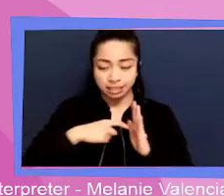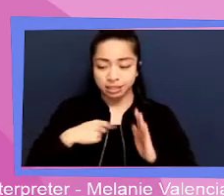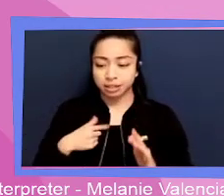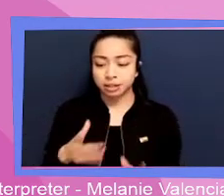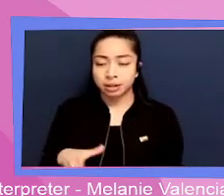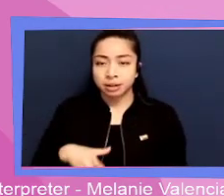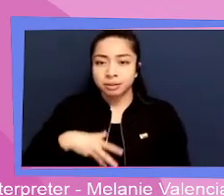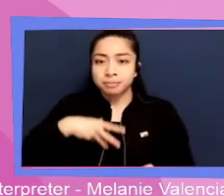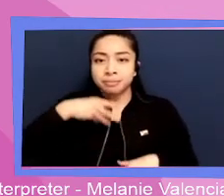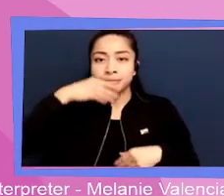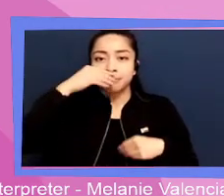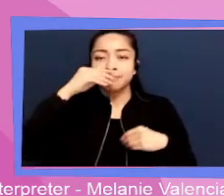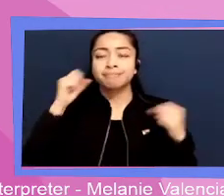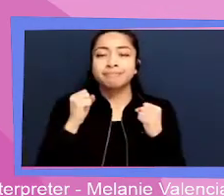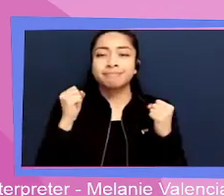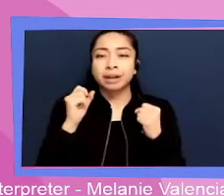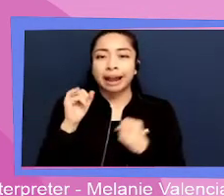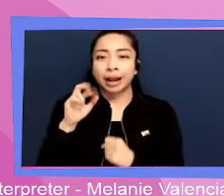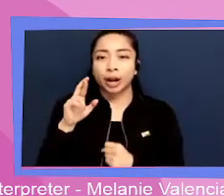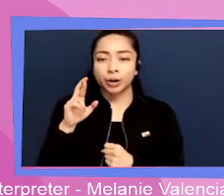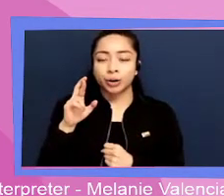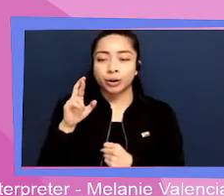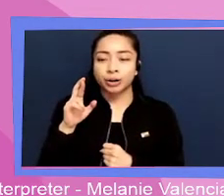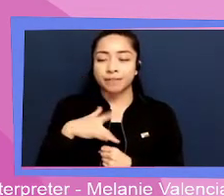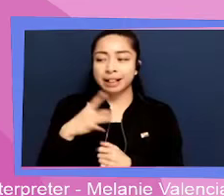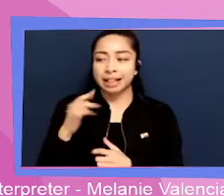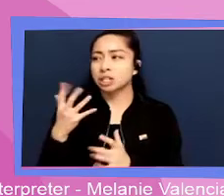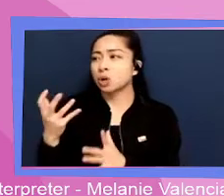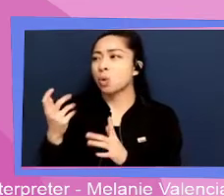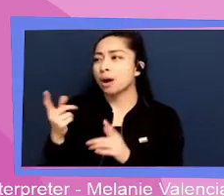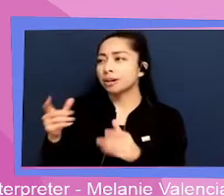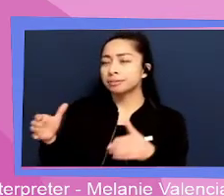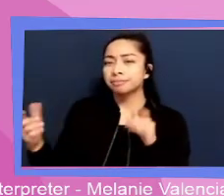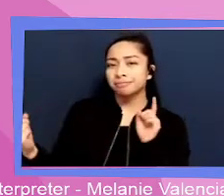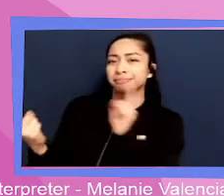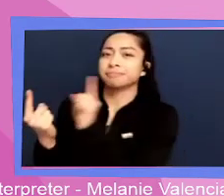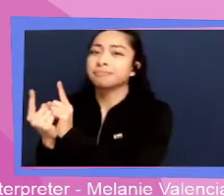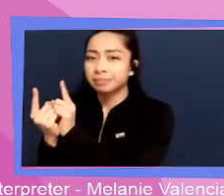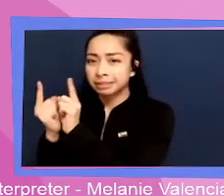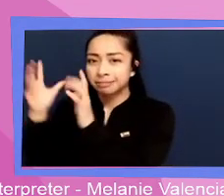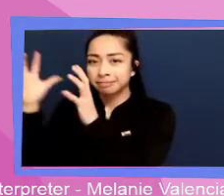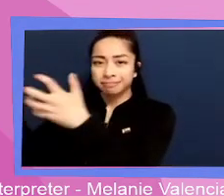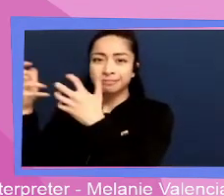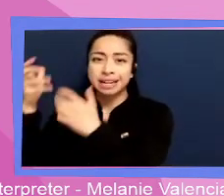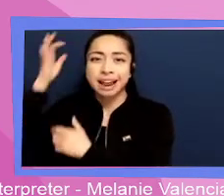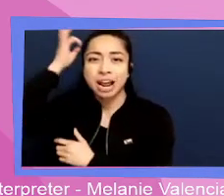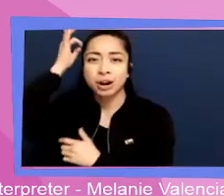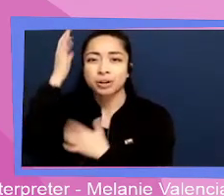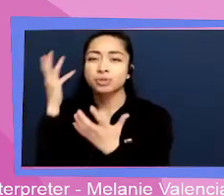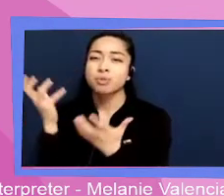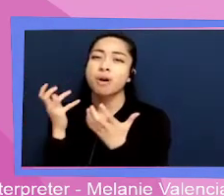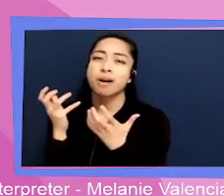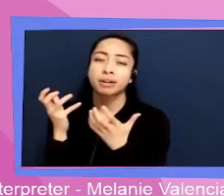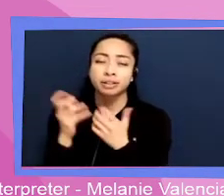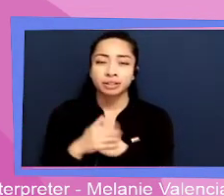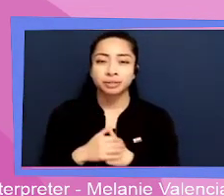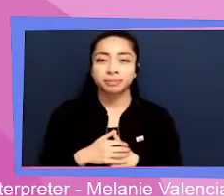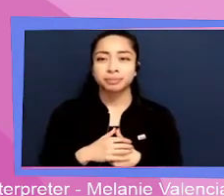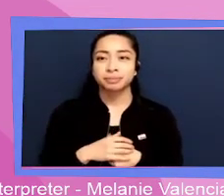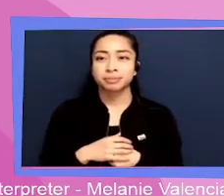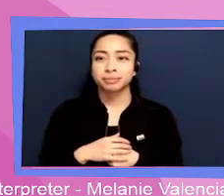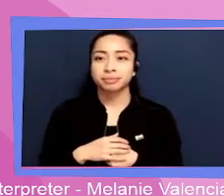to keep from pushing Jamie against the glass doors and taking a fistful of Jamie's short hair so she could drag Jamie's mouth down to